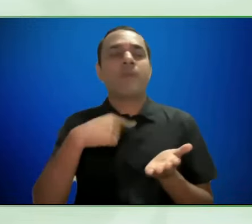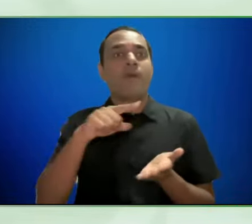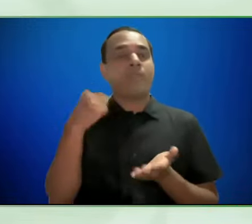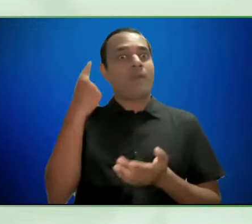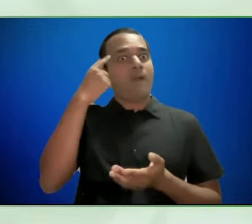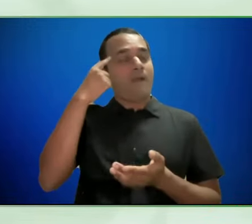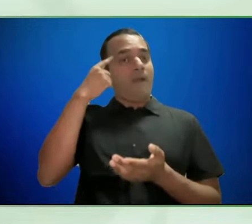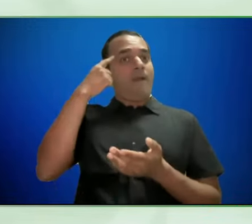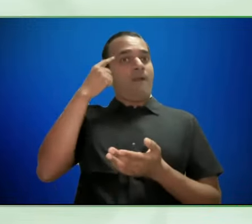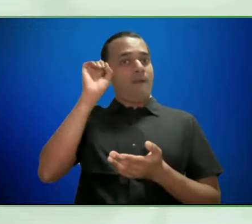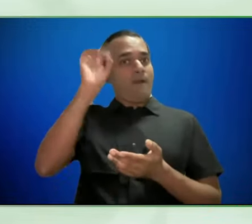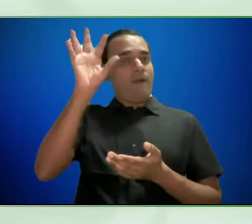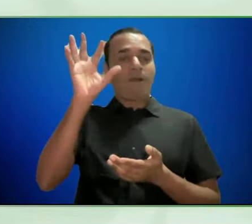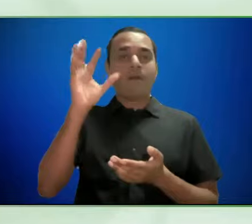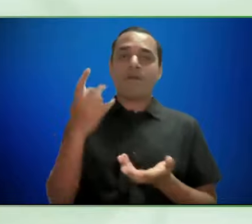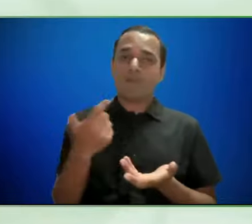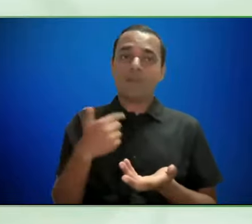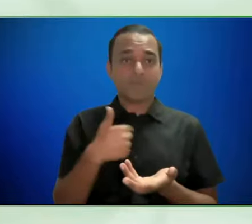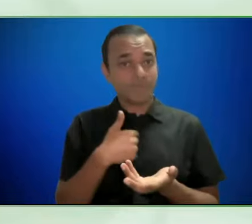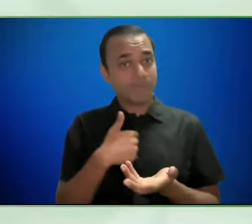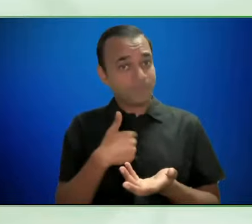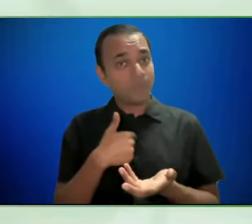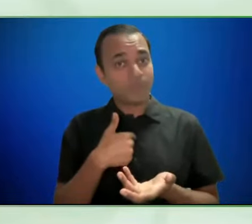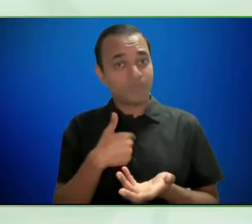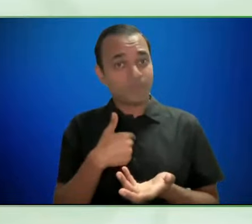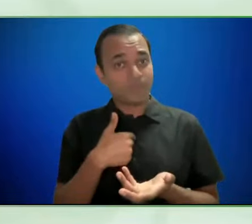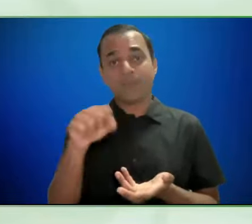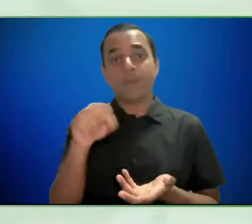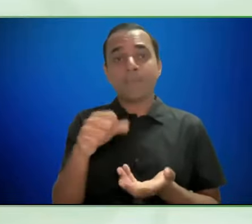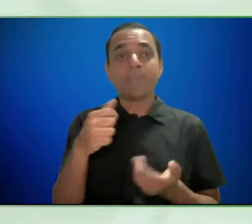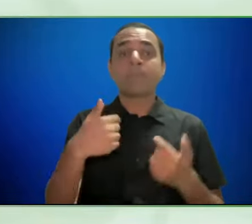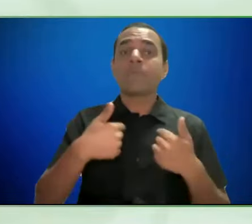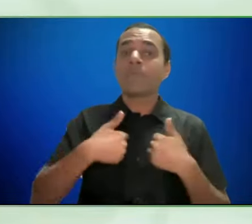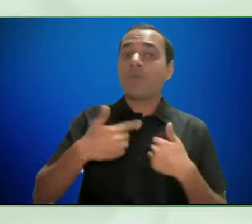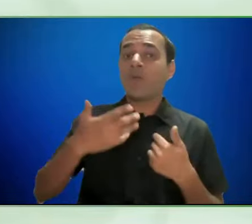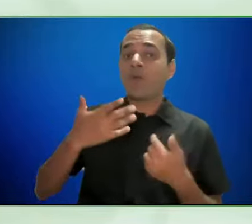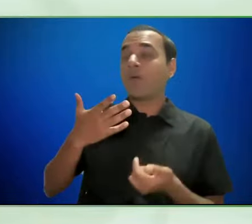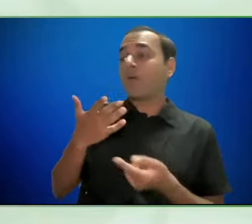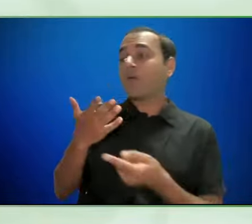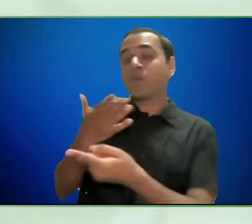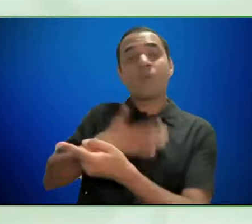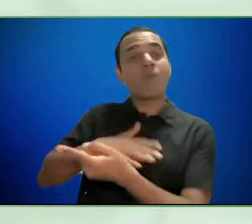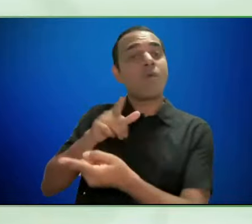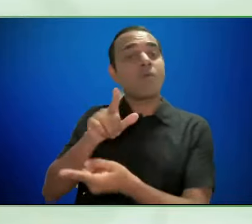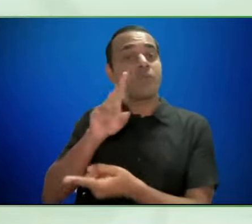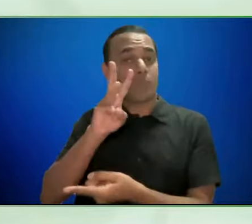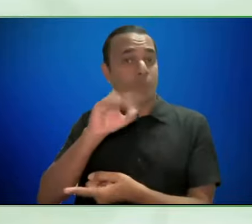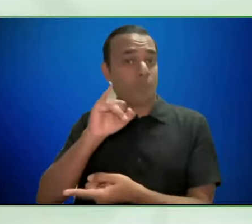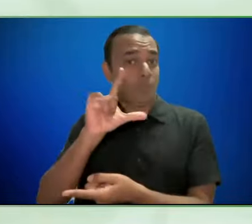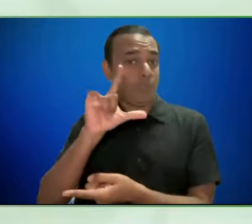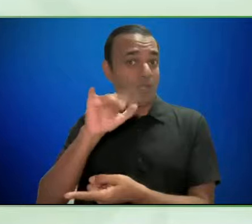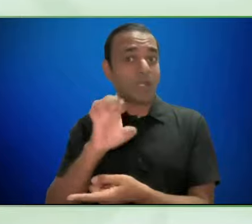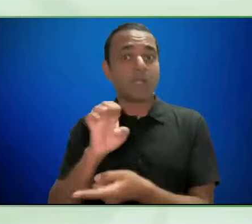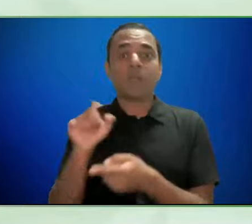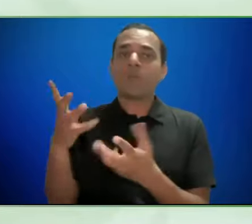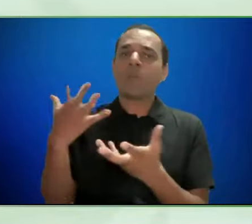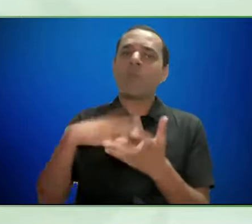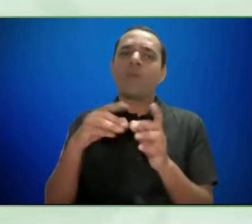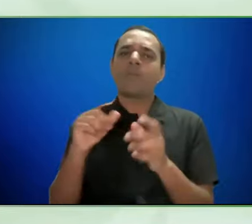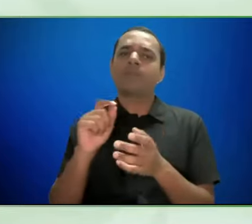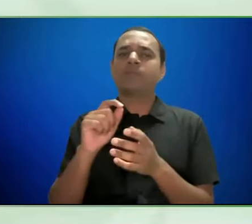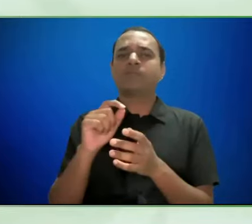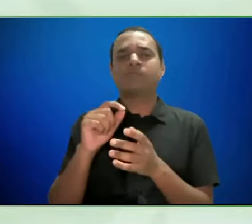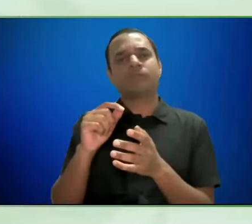ask you next week. Yeah. And if you say no again, we'll just come back the next week and we'll just keep asking till you come